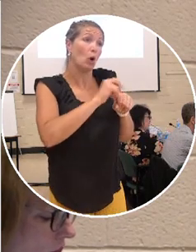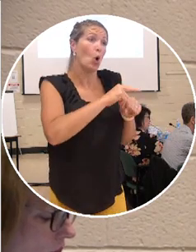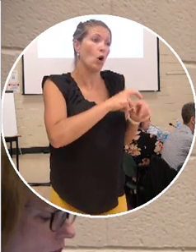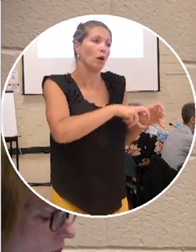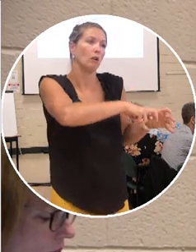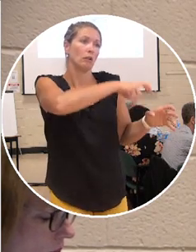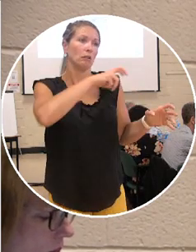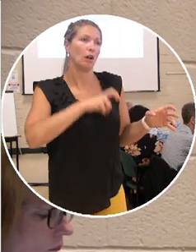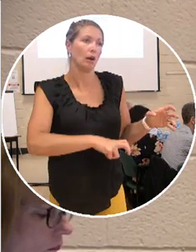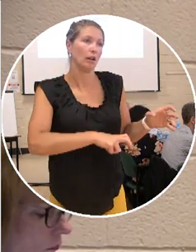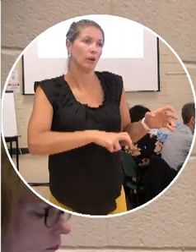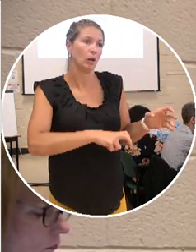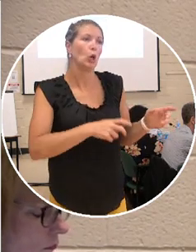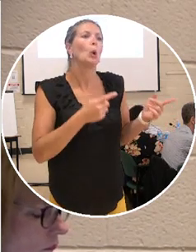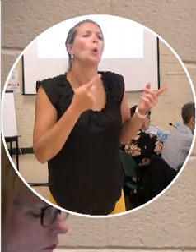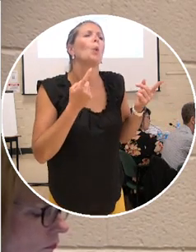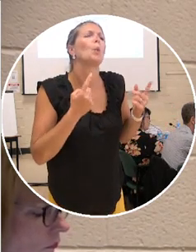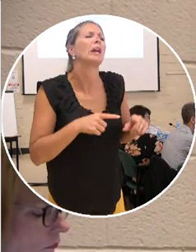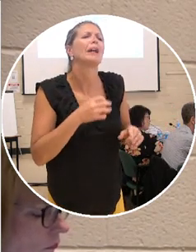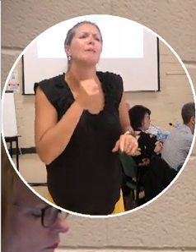or winning the election? No, winning the